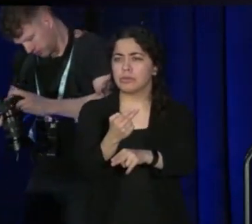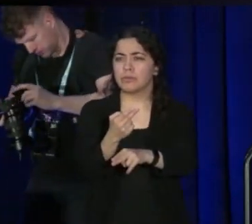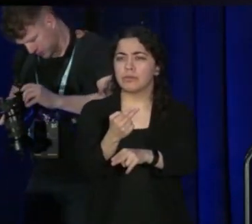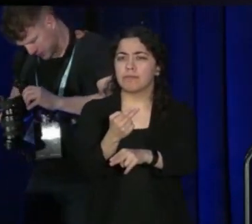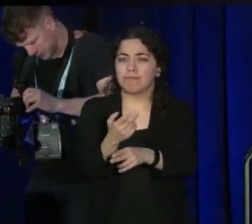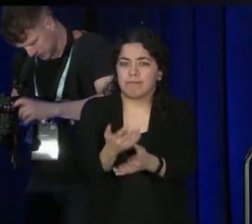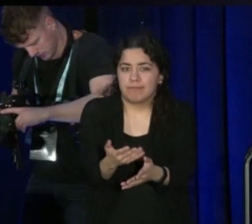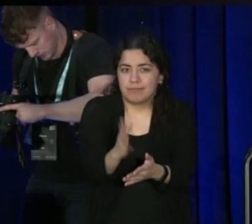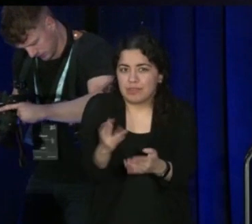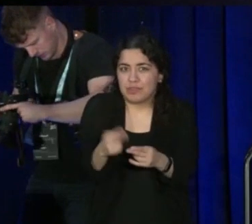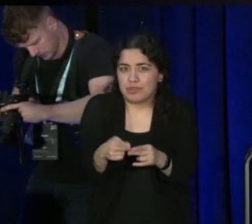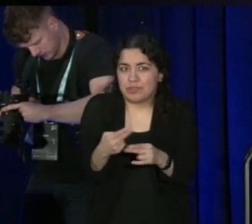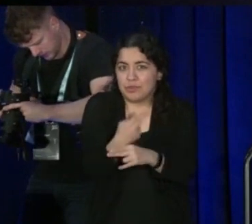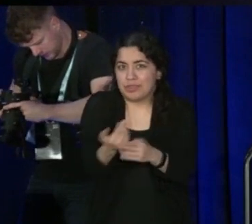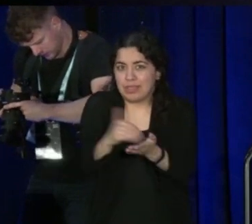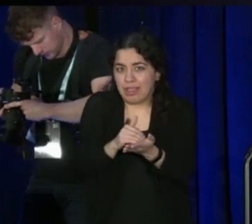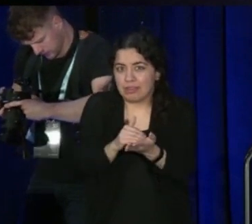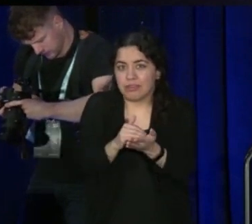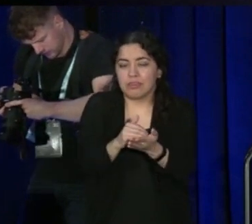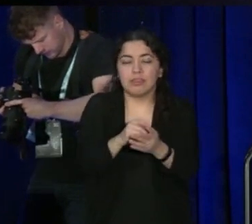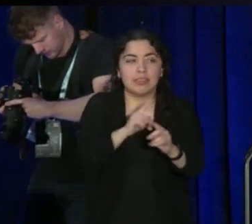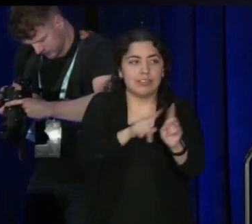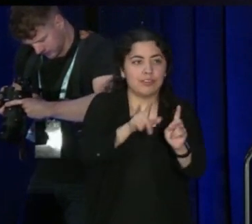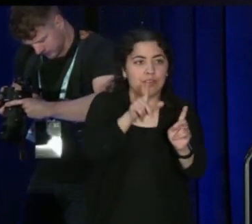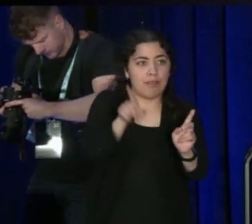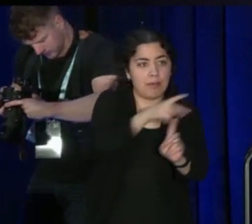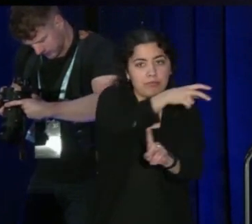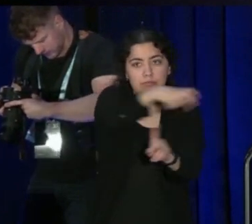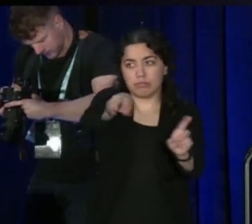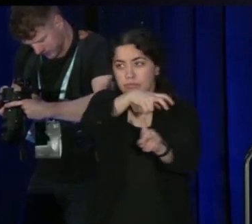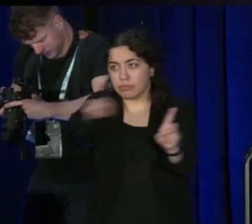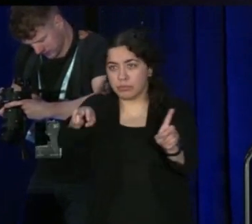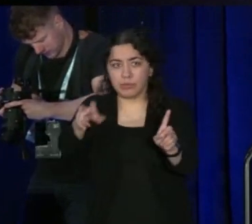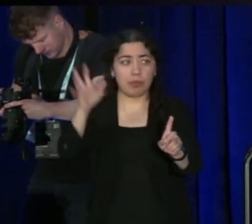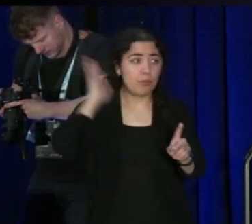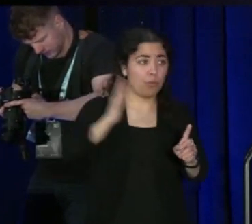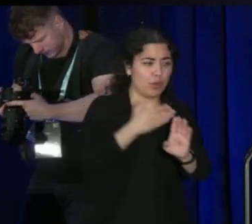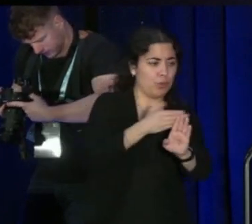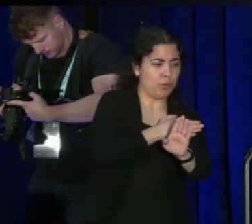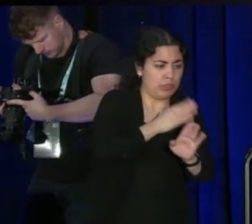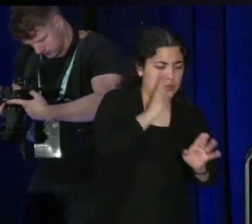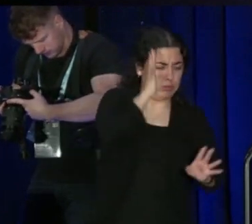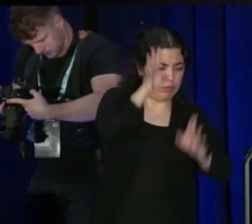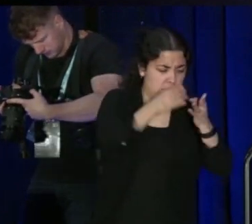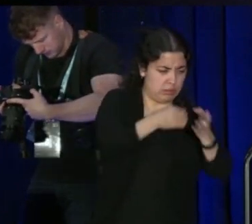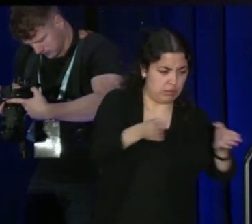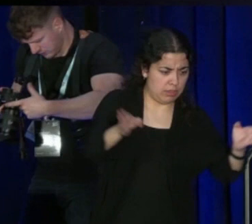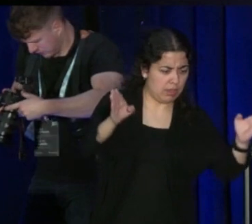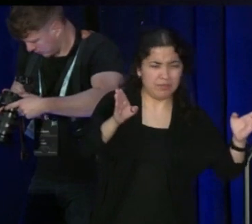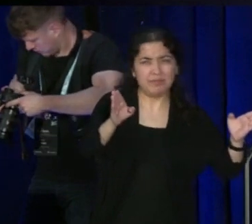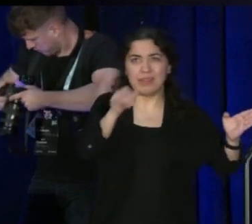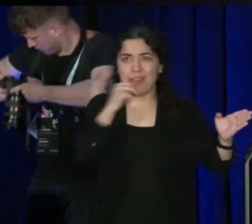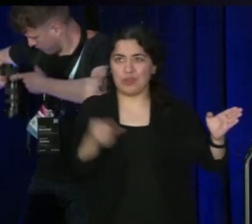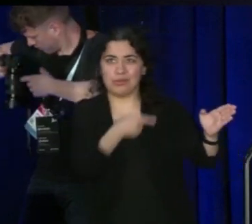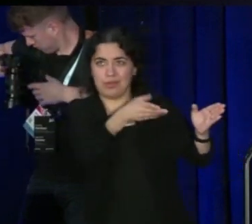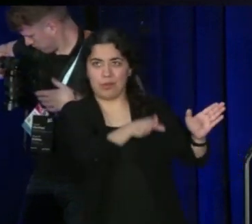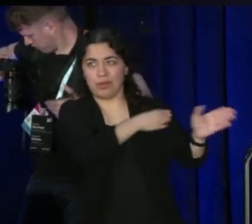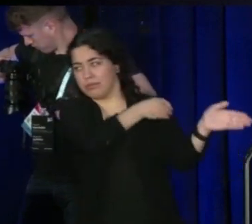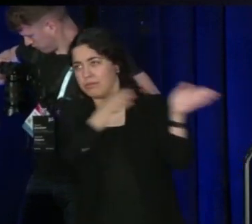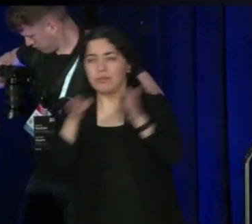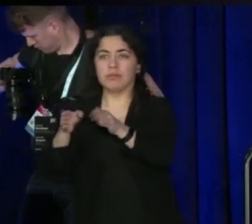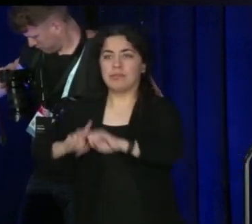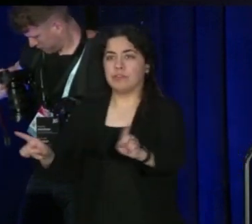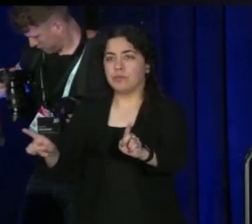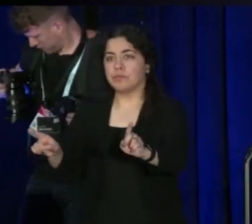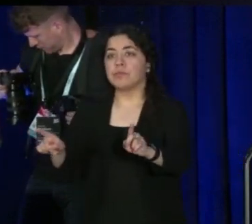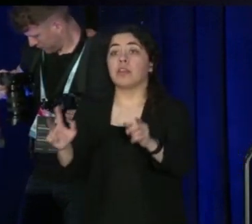used again. You move to a different library, and you spend all this time prematurely generalizing something that just doesn't get used that way. And the third one is a